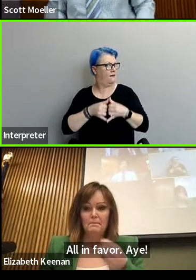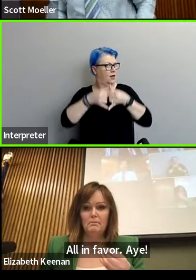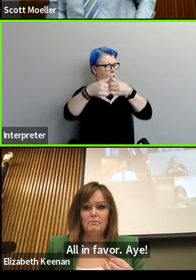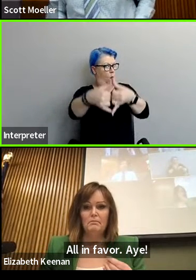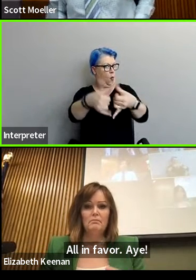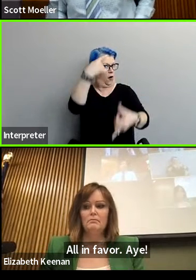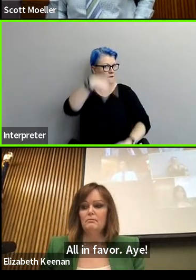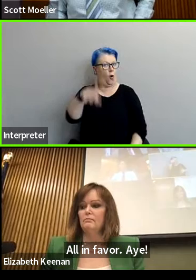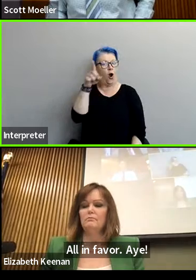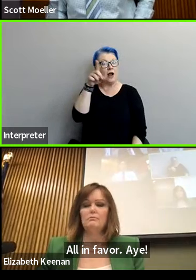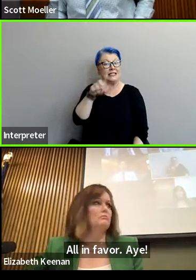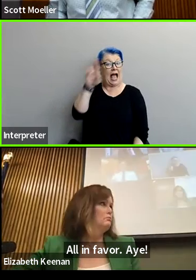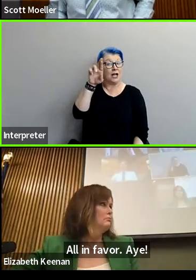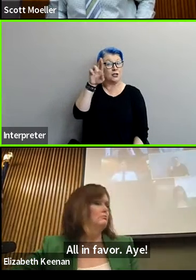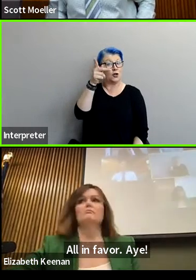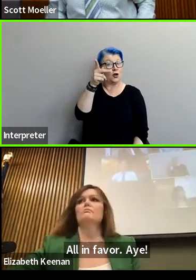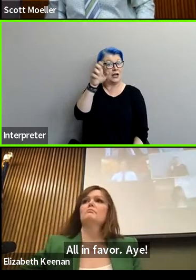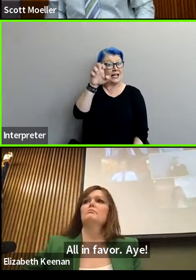Dr. Keenan.